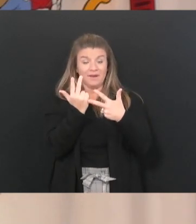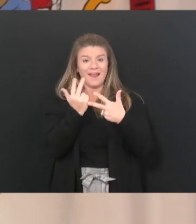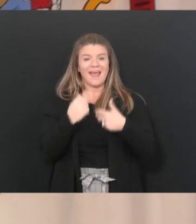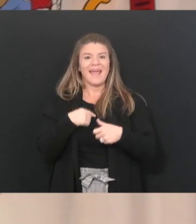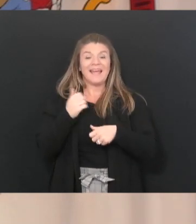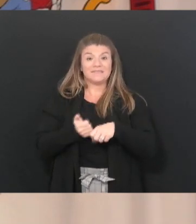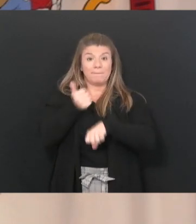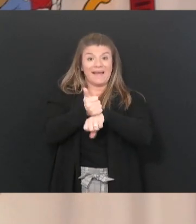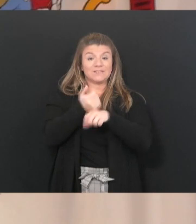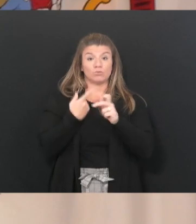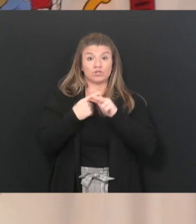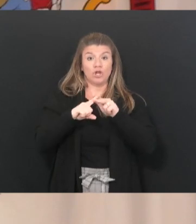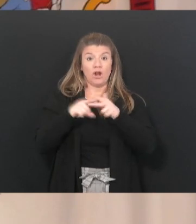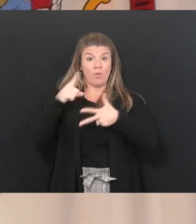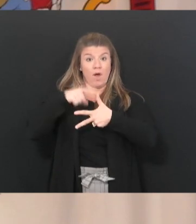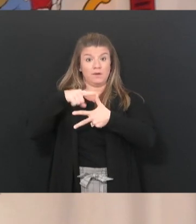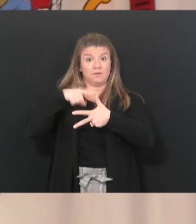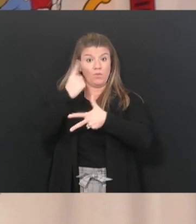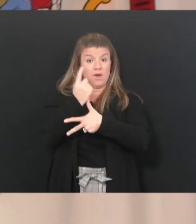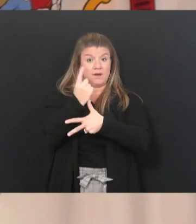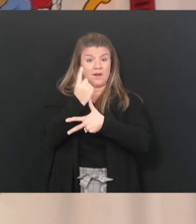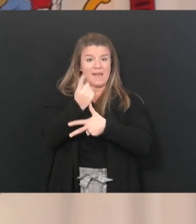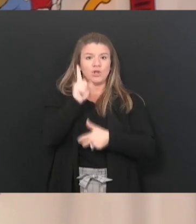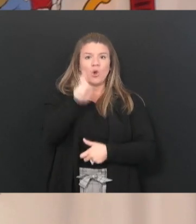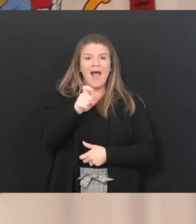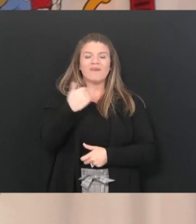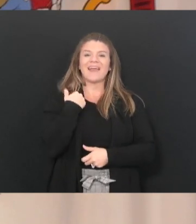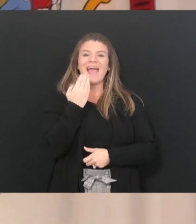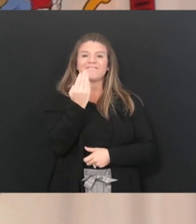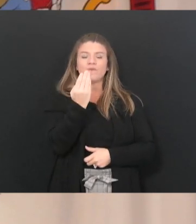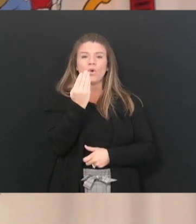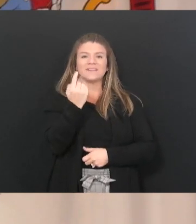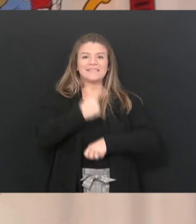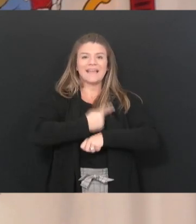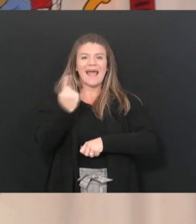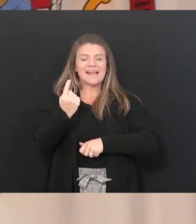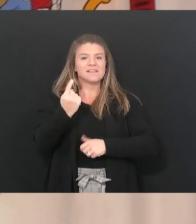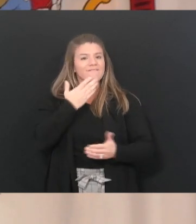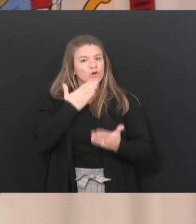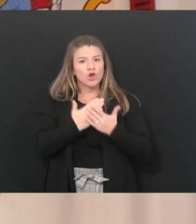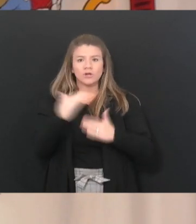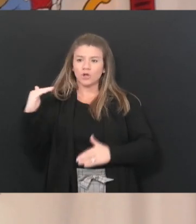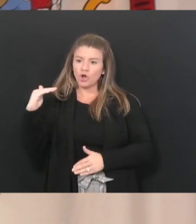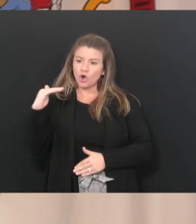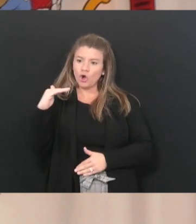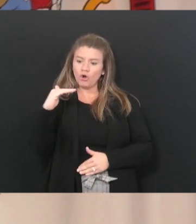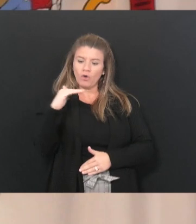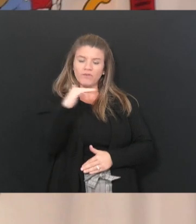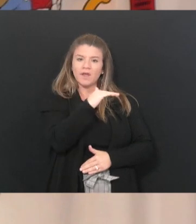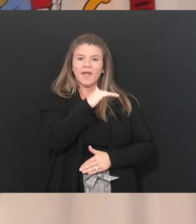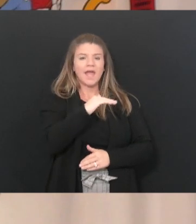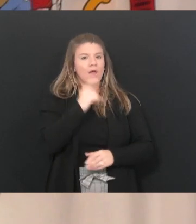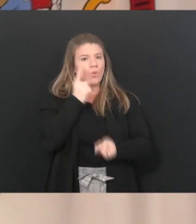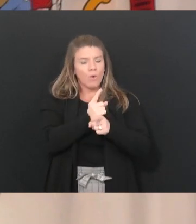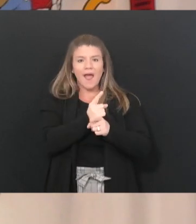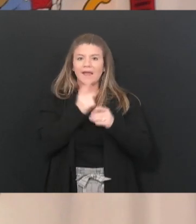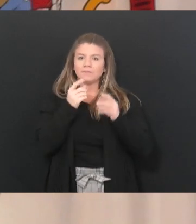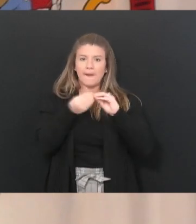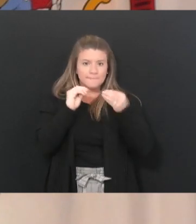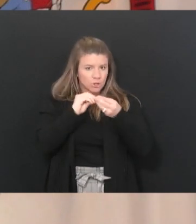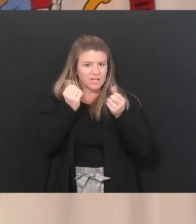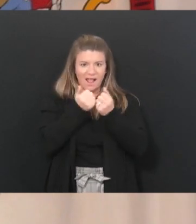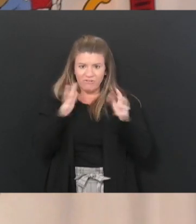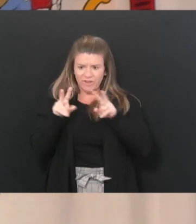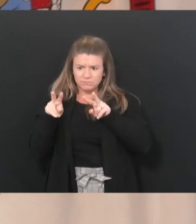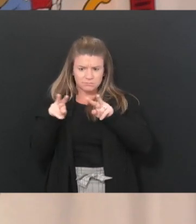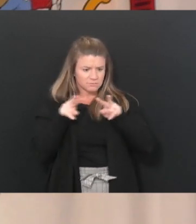phase 1, that you've got to have 14 days of a good curve and really look like you're moving in the right direction and everything. And then when you